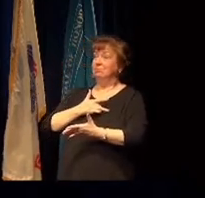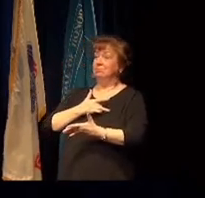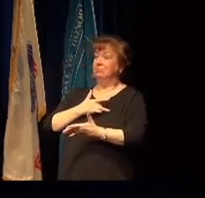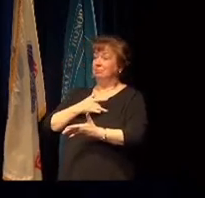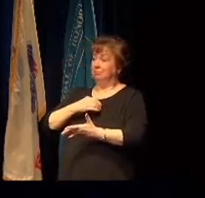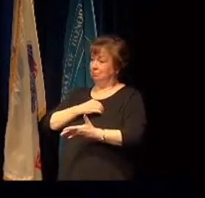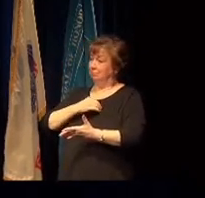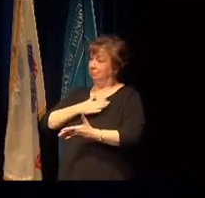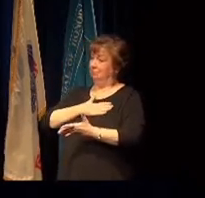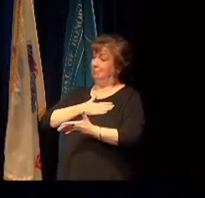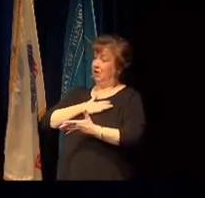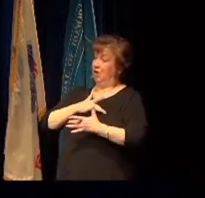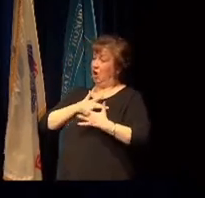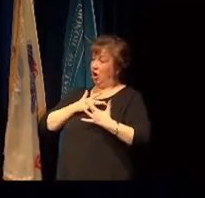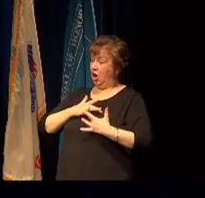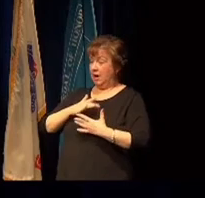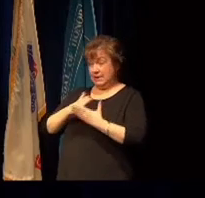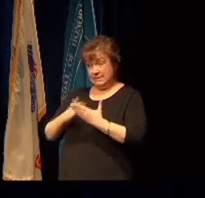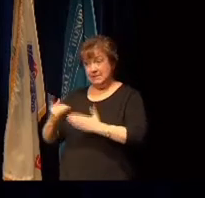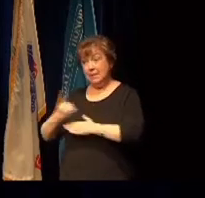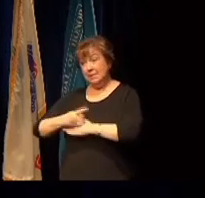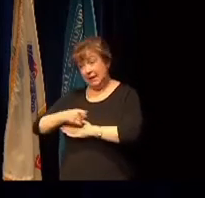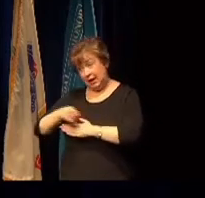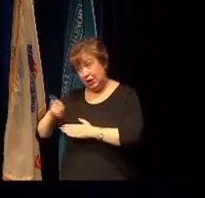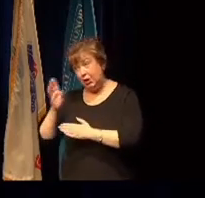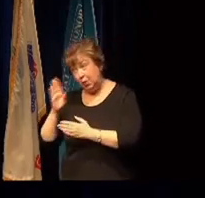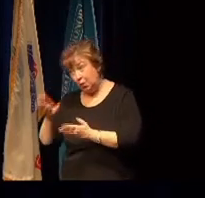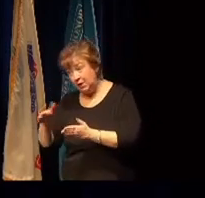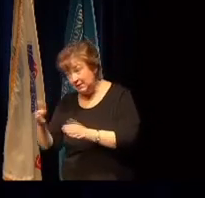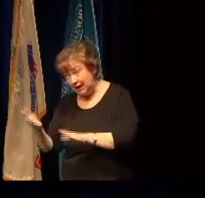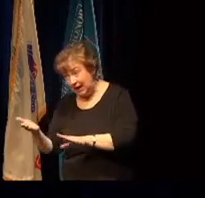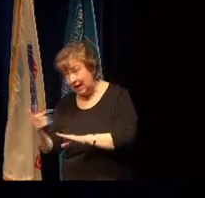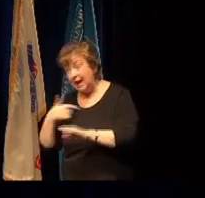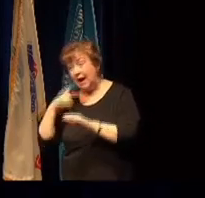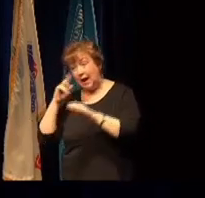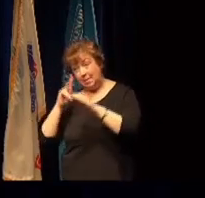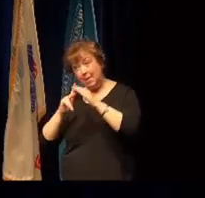you will die. I'm a prophet. I know that. So will I.